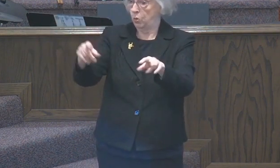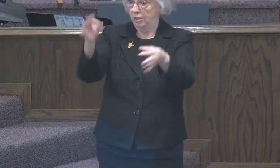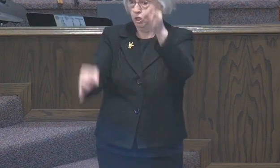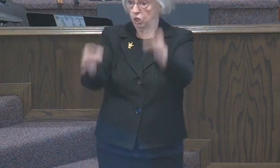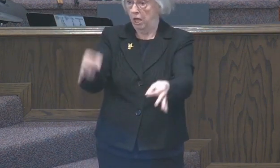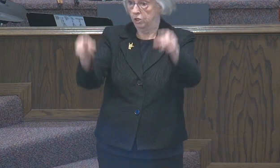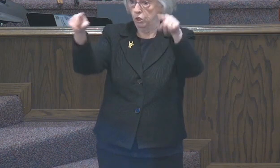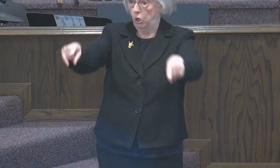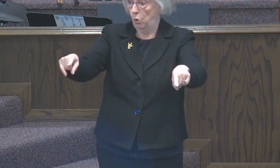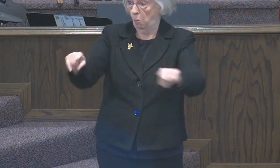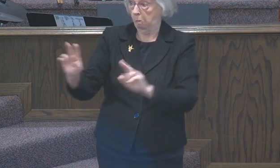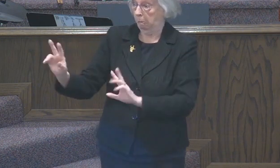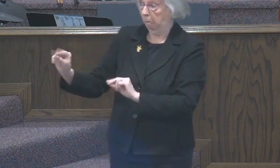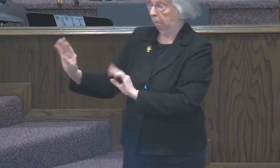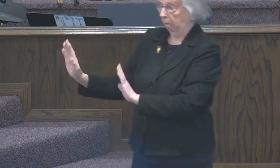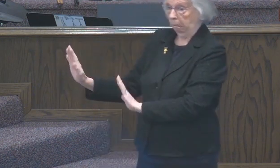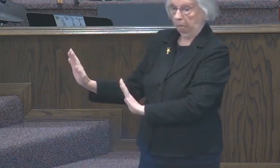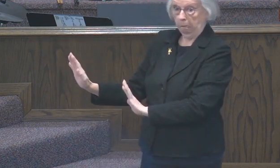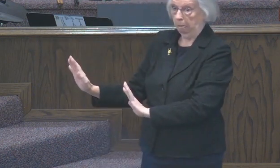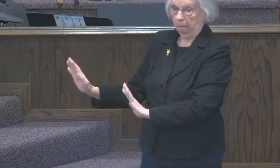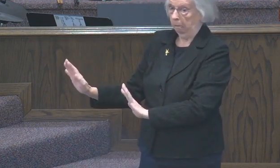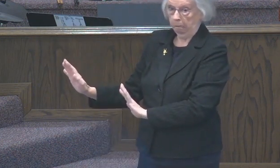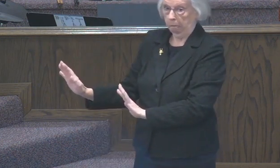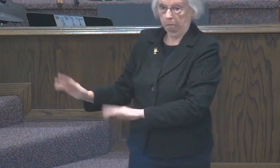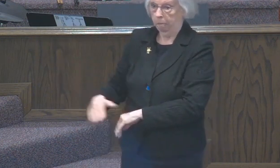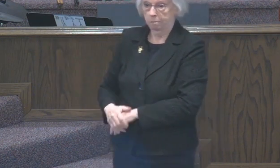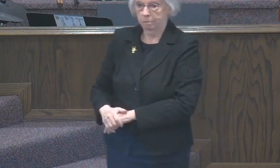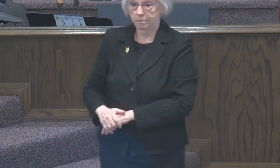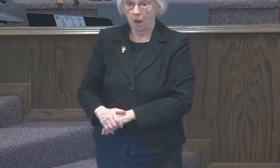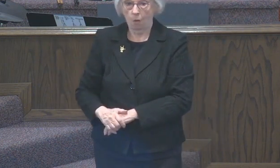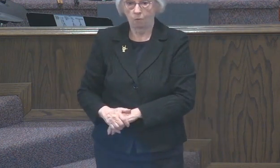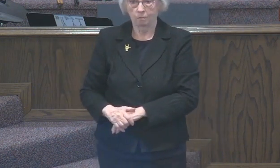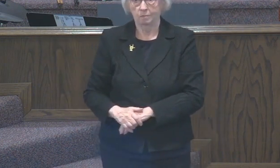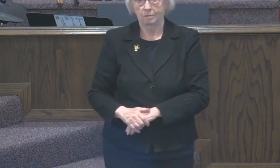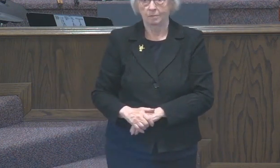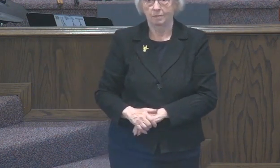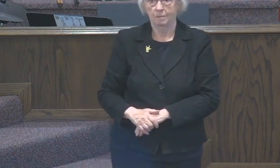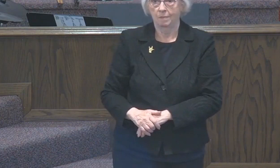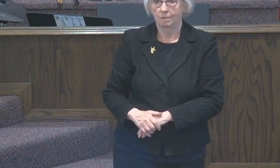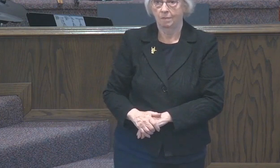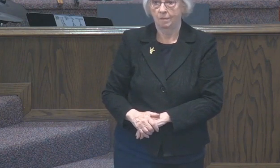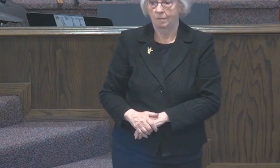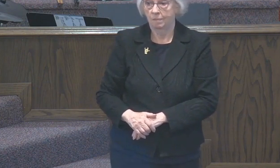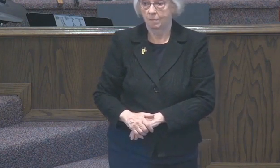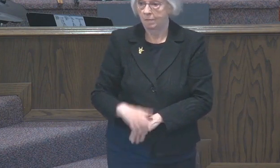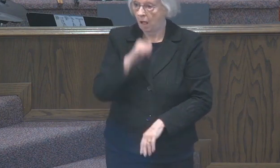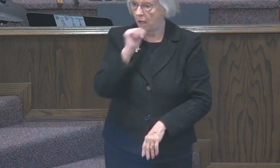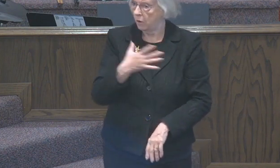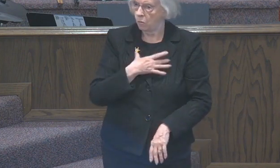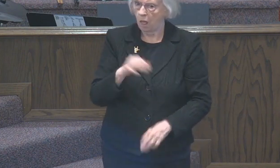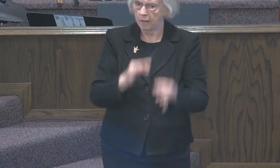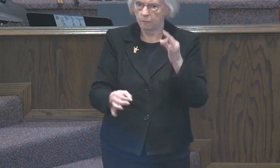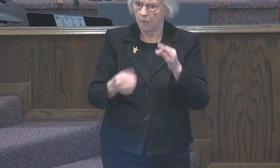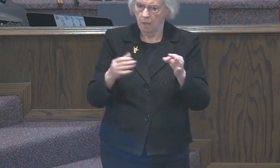But he said in verse 2, you don't want to be judged because you can't handle it.